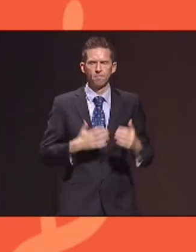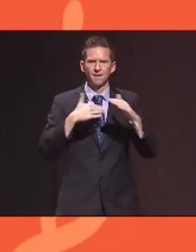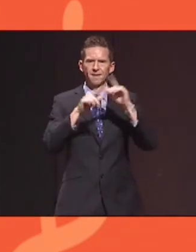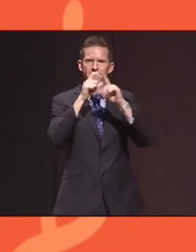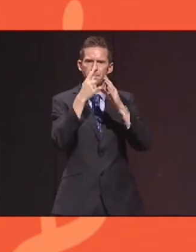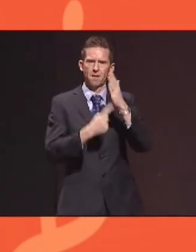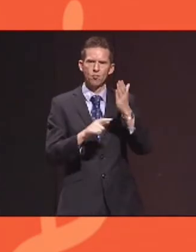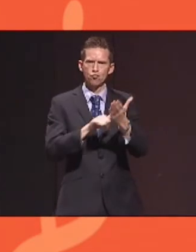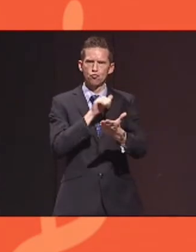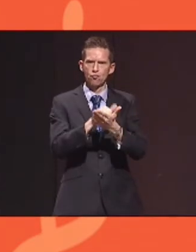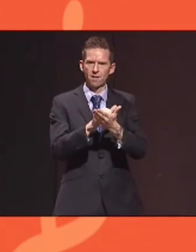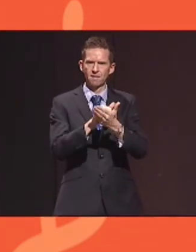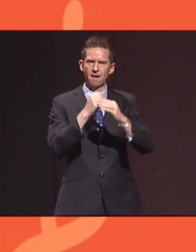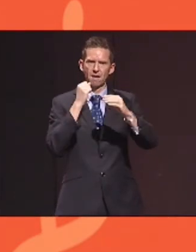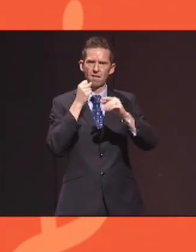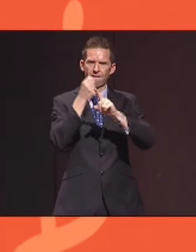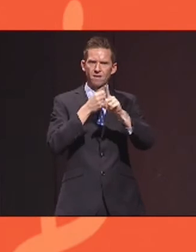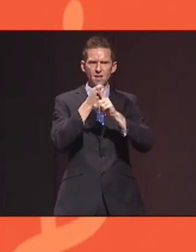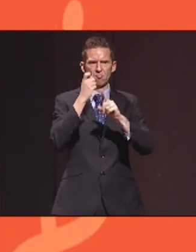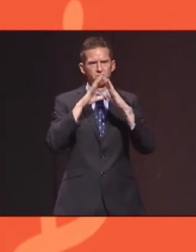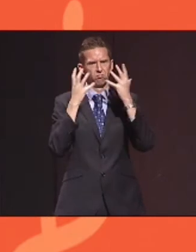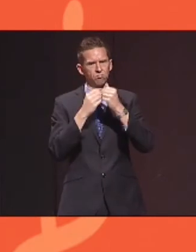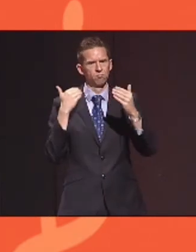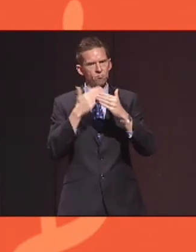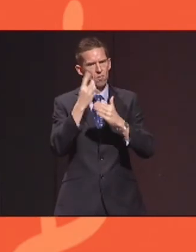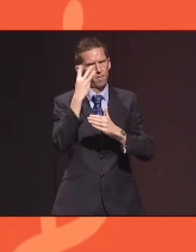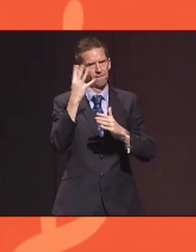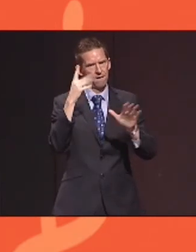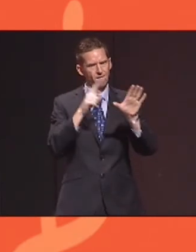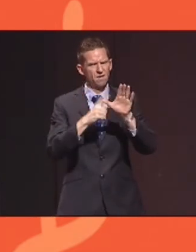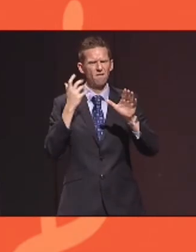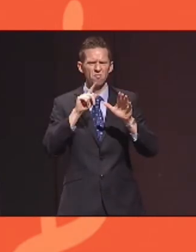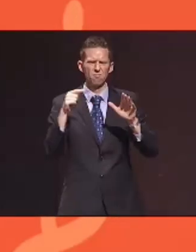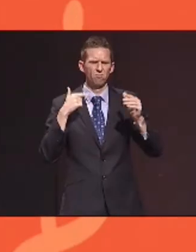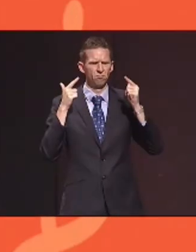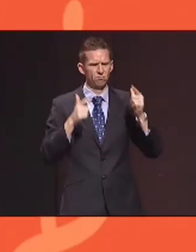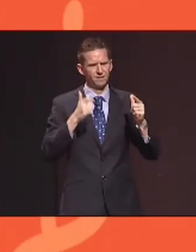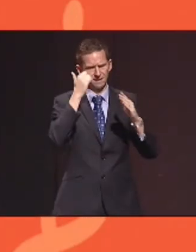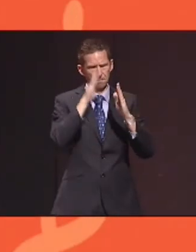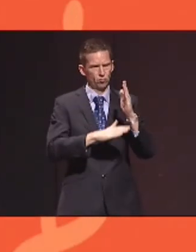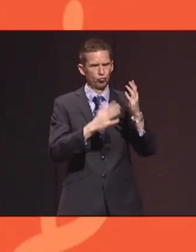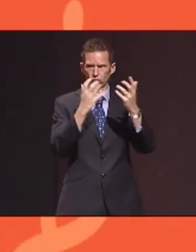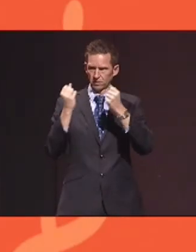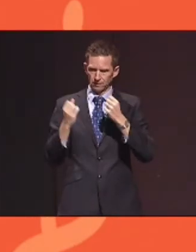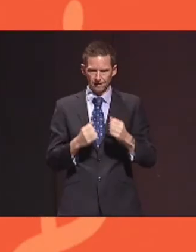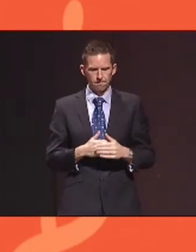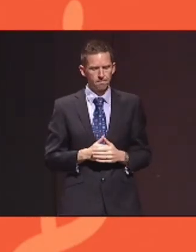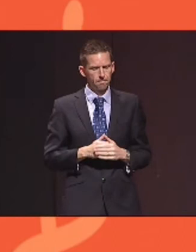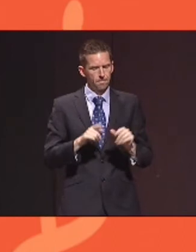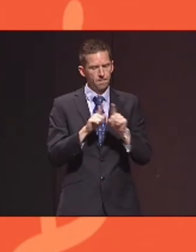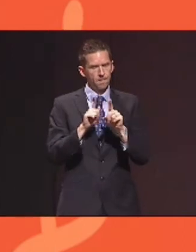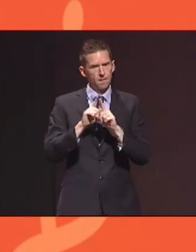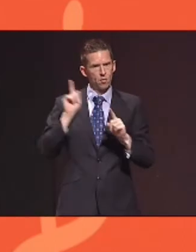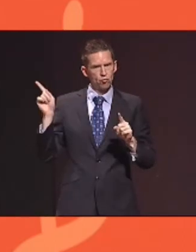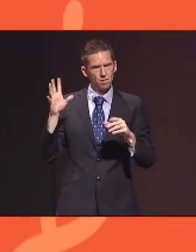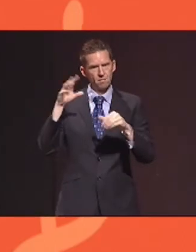disability rights advocacy for almost 35 years. So we have a lot of experience here in the room. She's also the founder